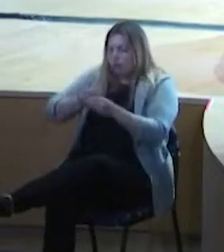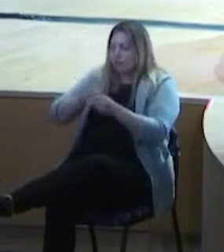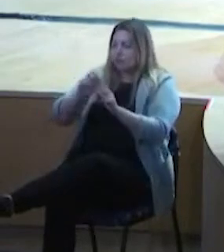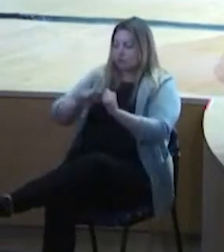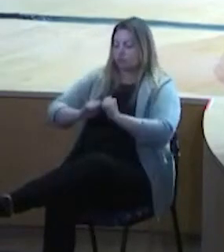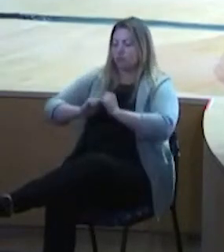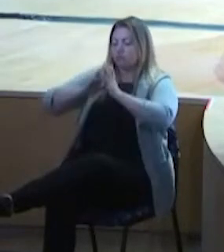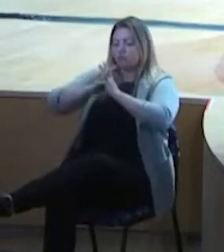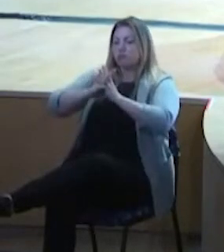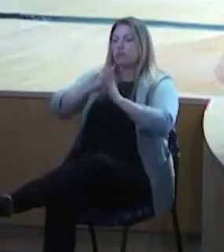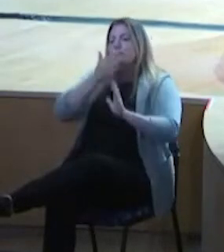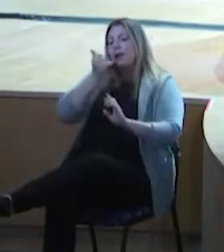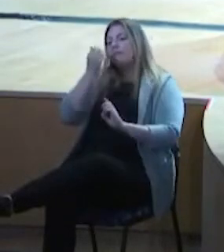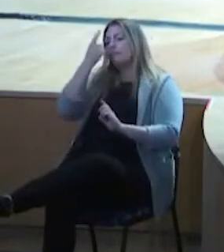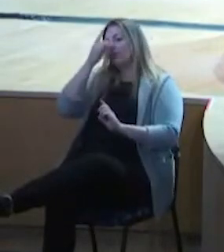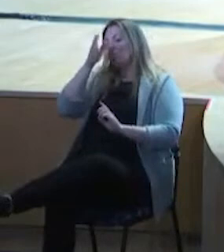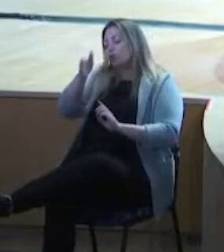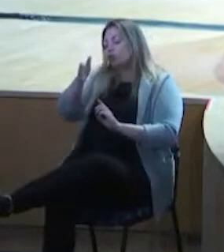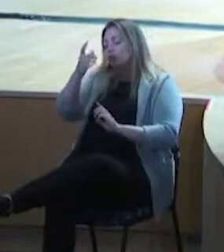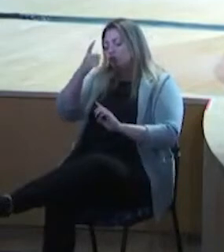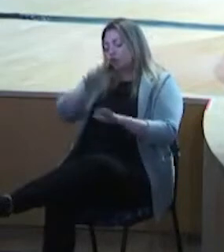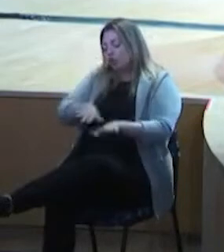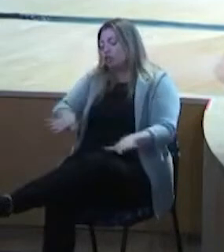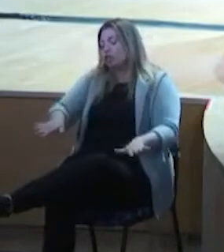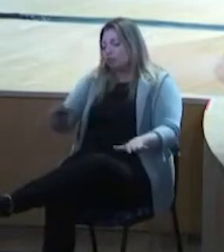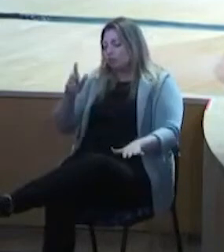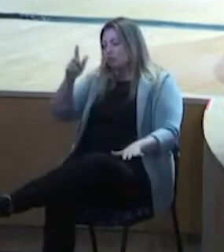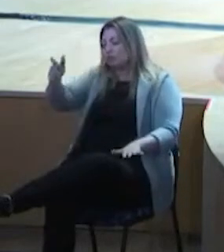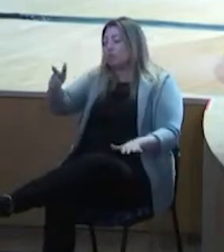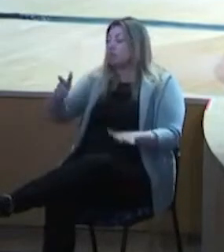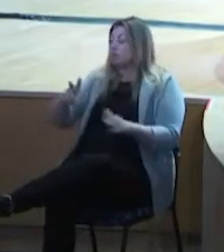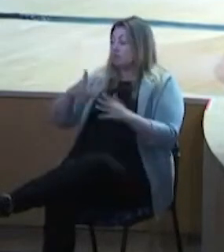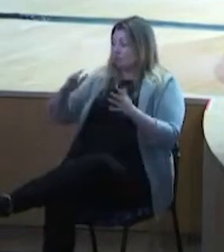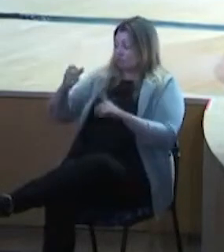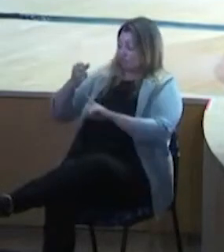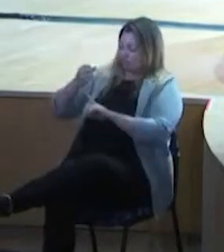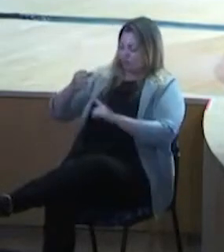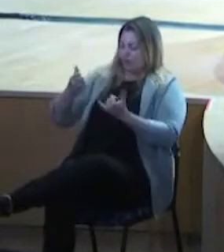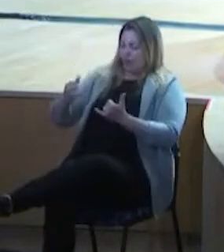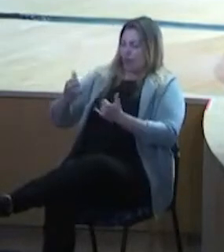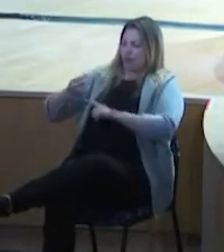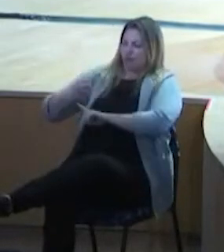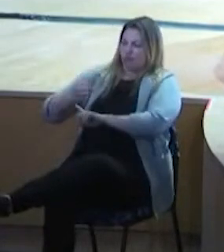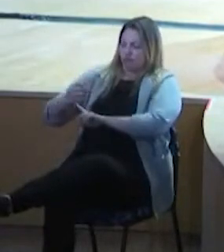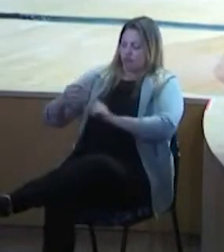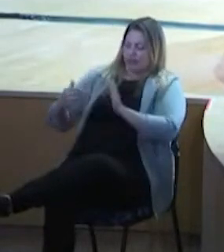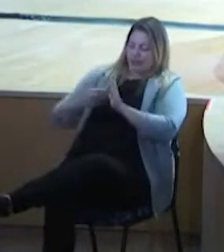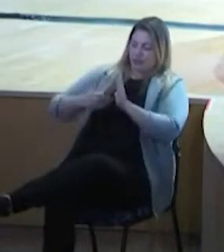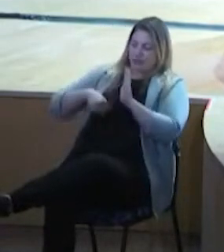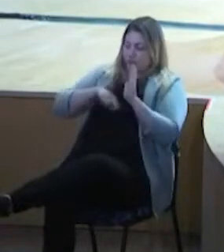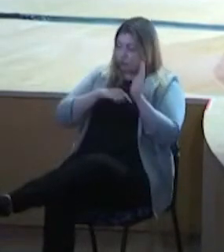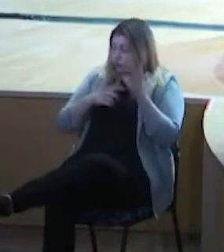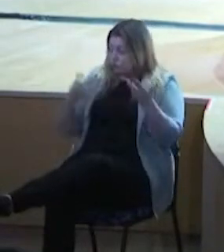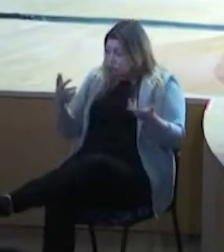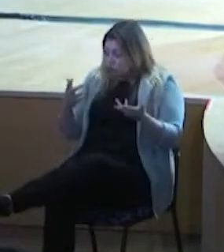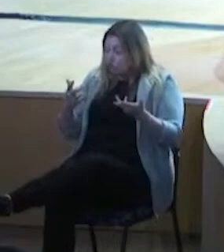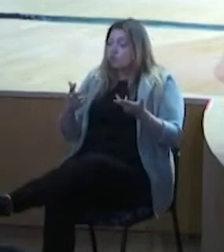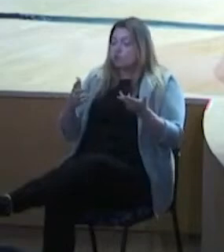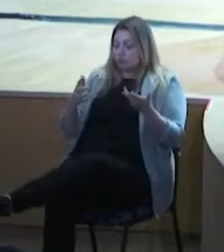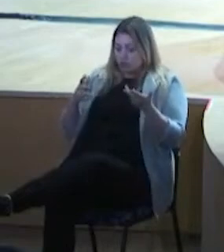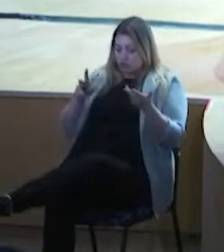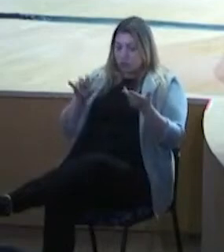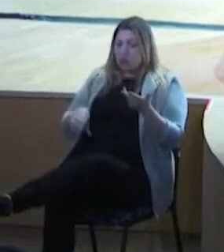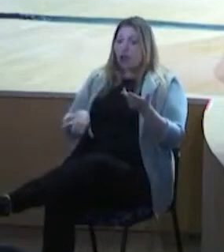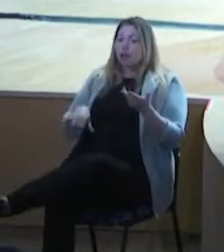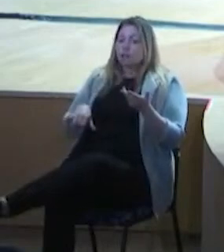better future for our kids. A lot of the pushback that we're getting now is at the level